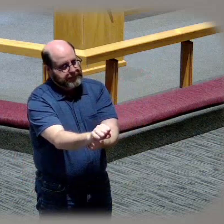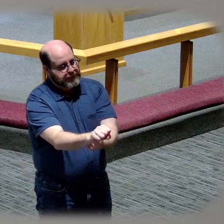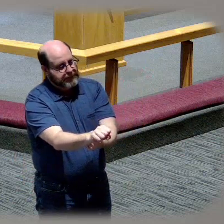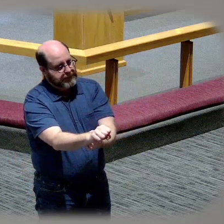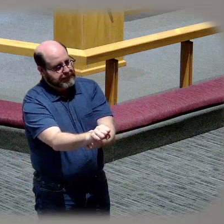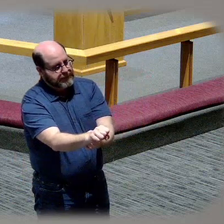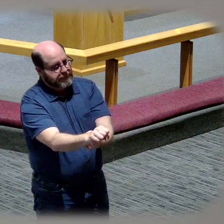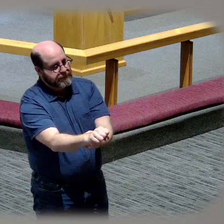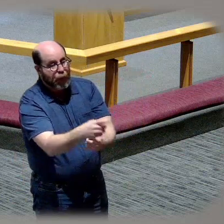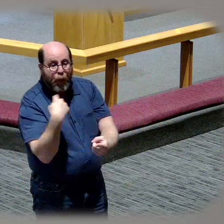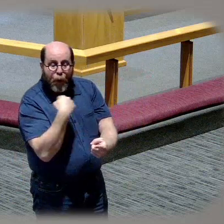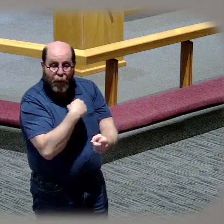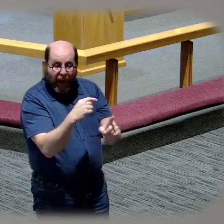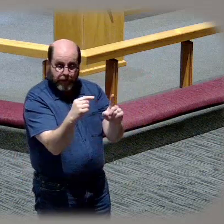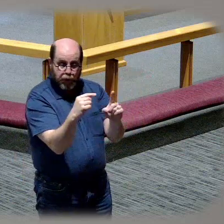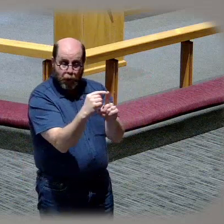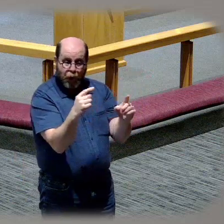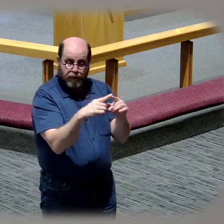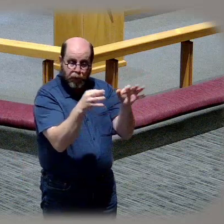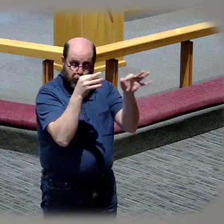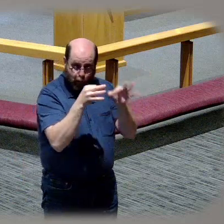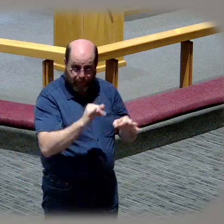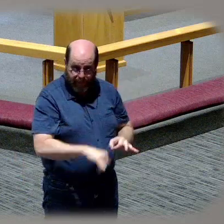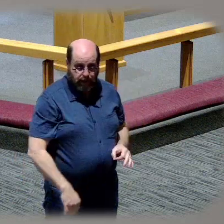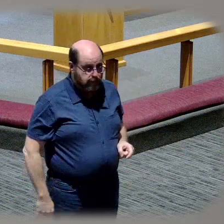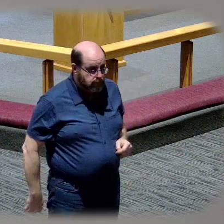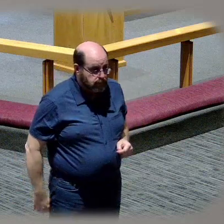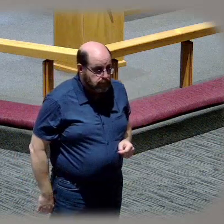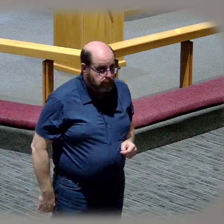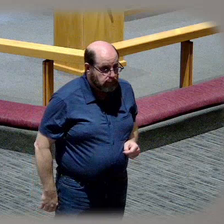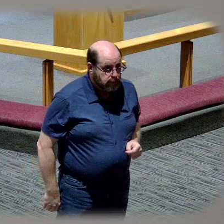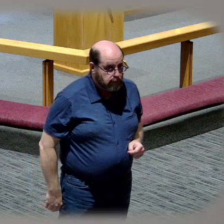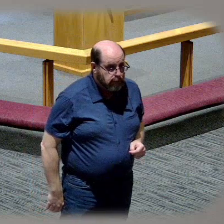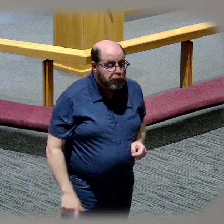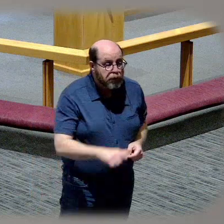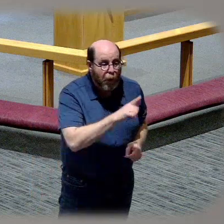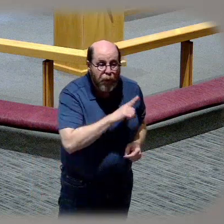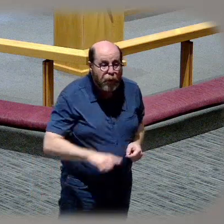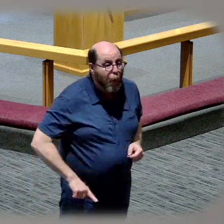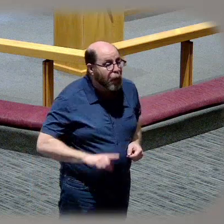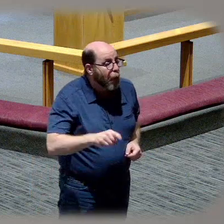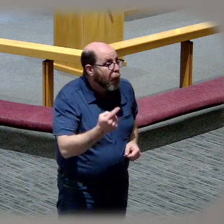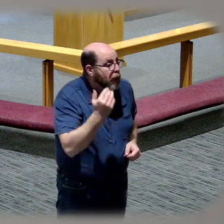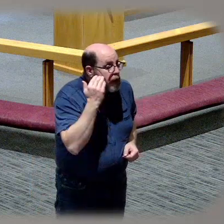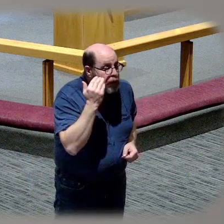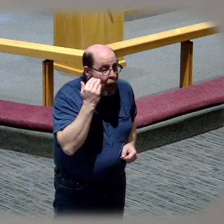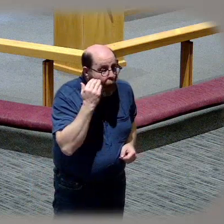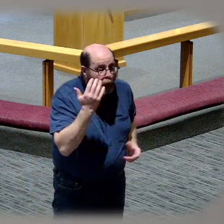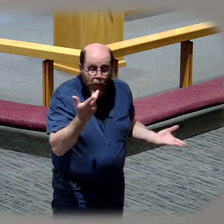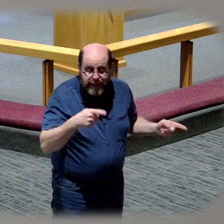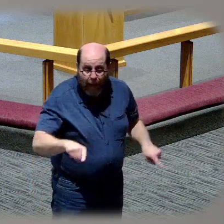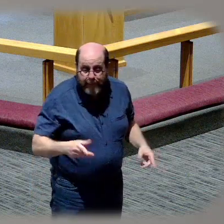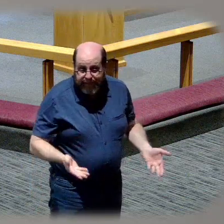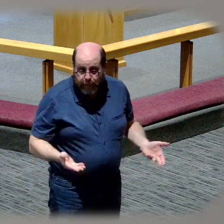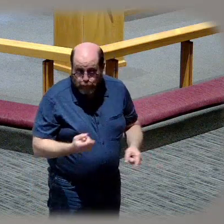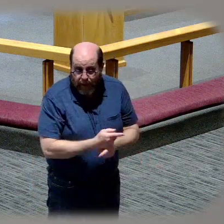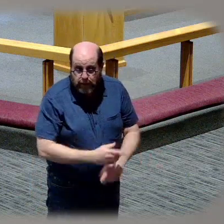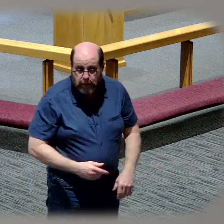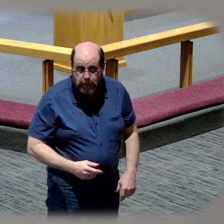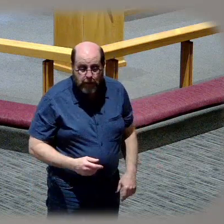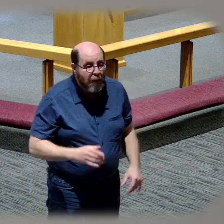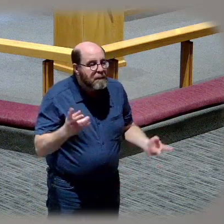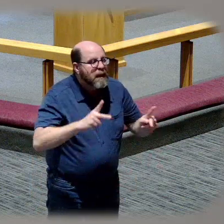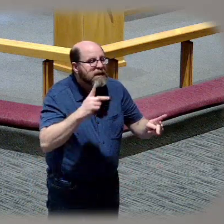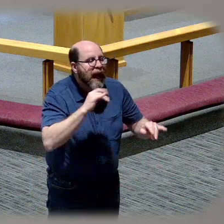We even have a term to describe this. Lord only knows what's going on here. Right? It's